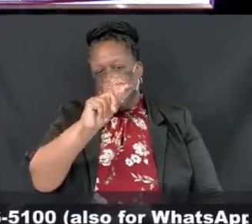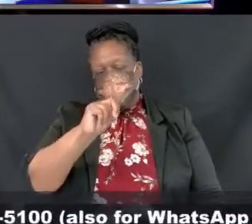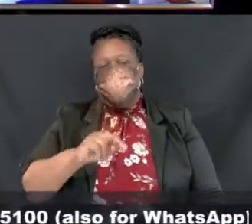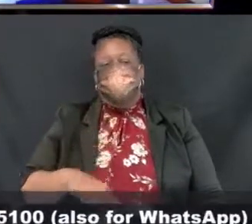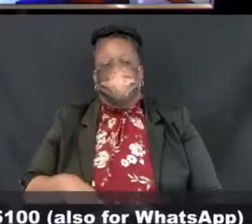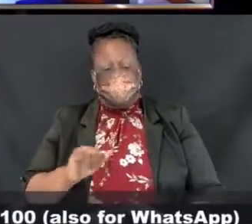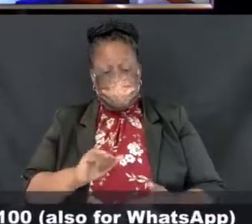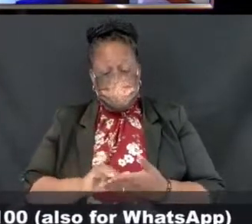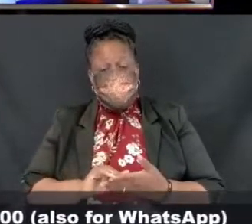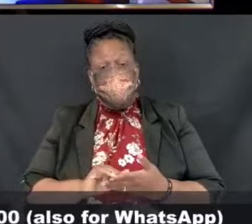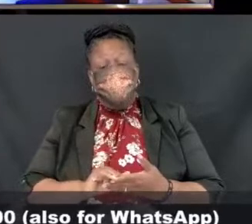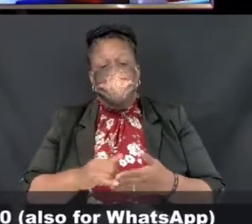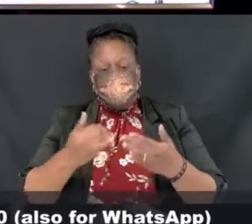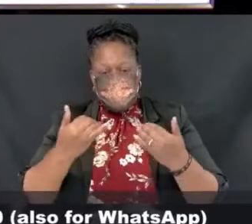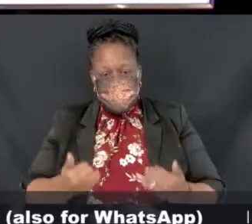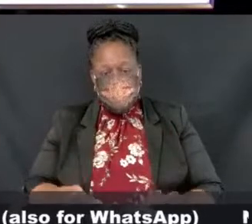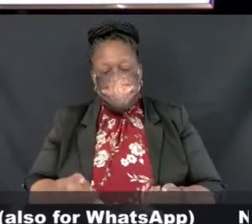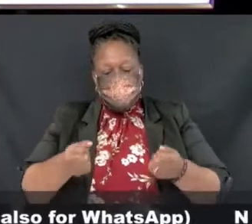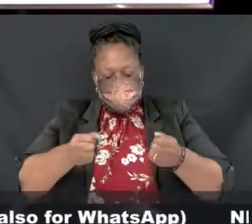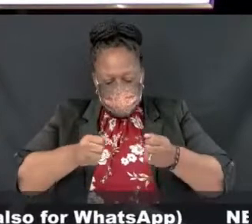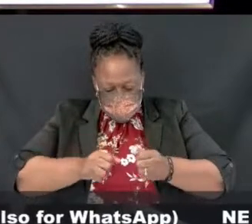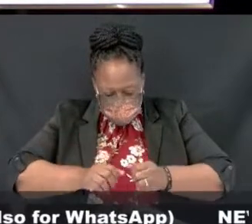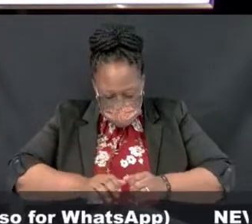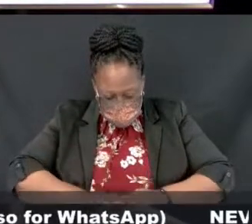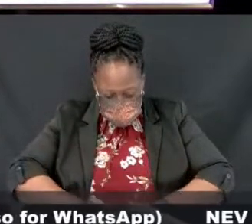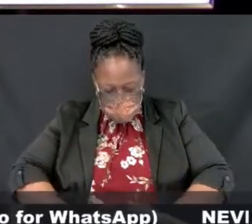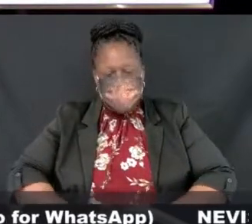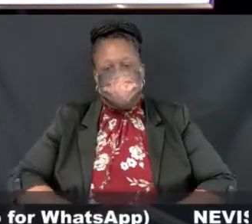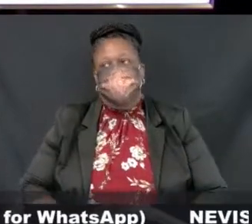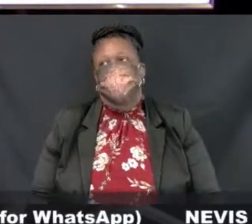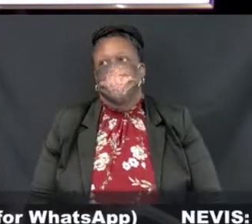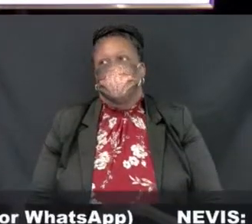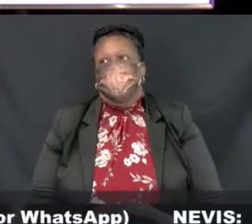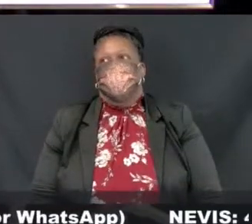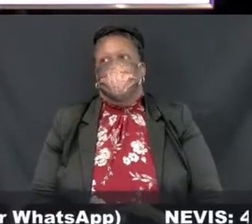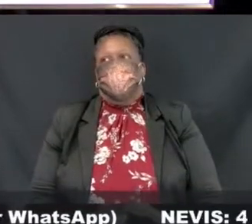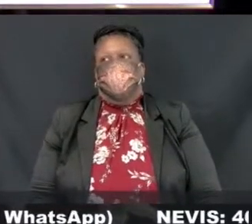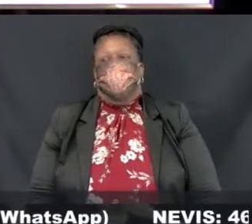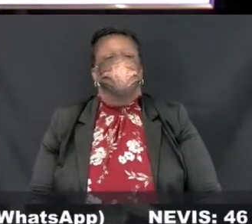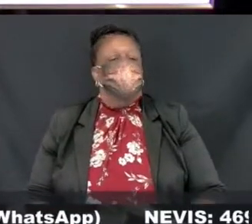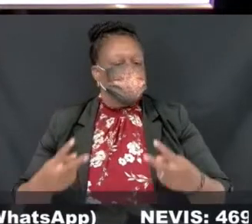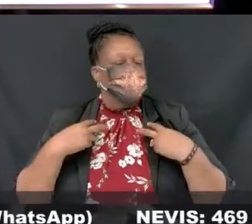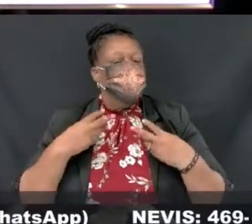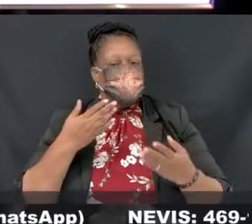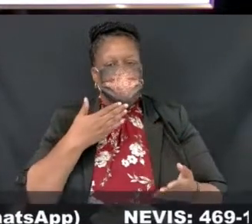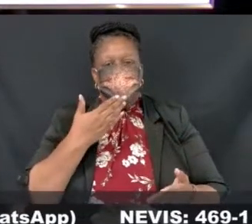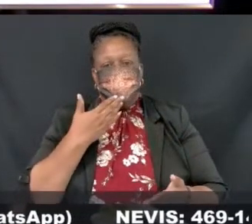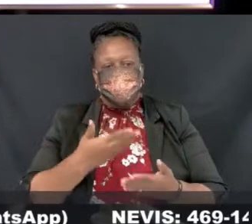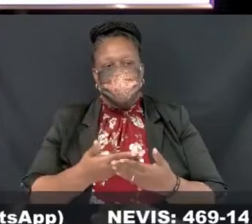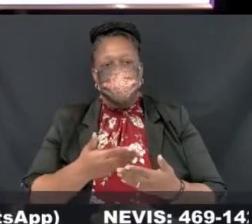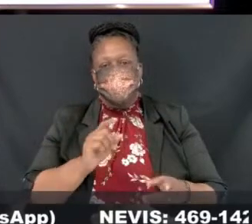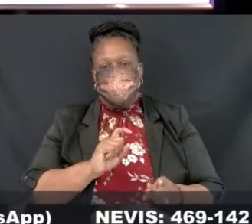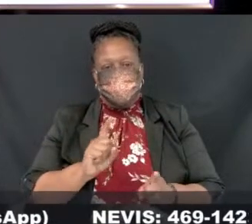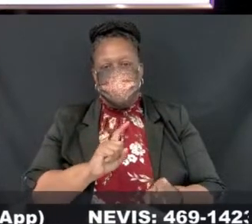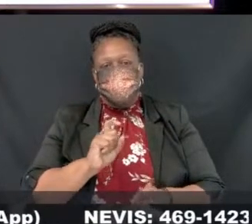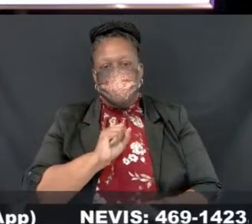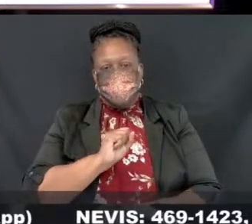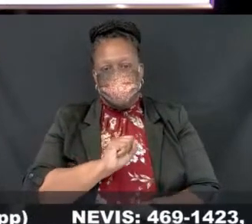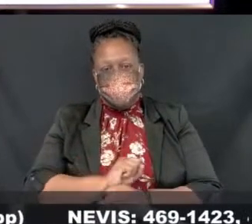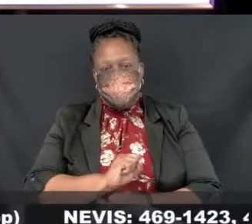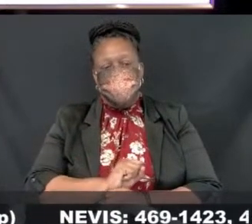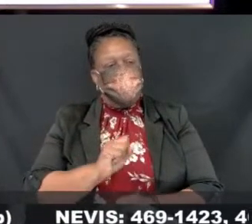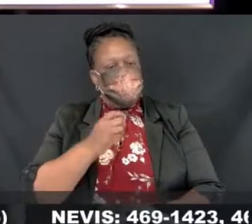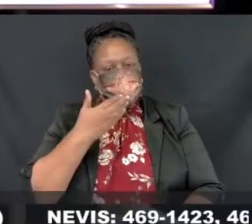the wave that we had. And we have done very well, and